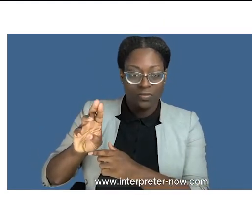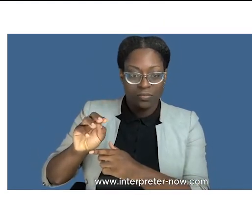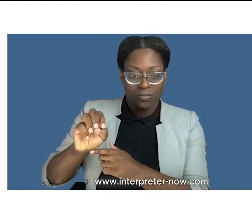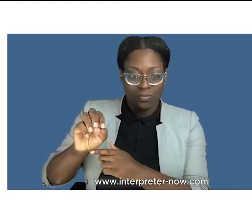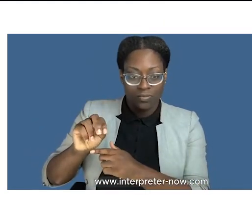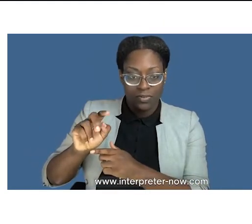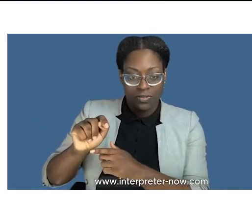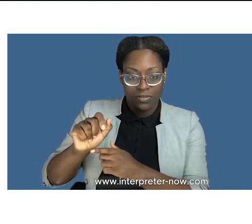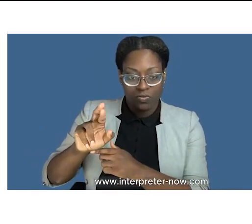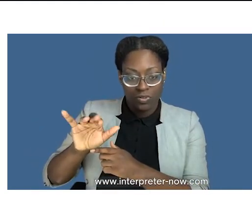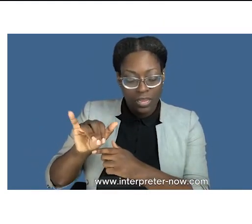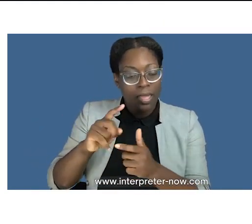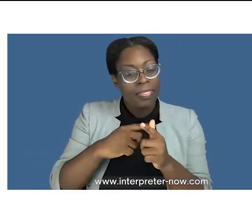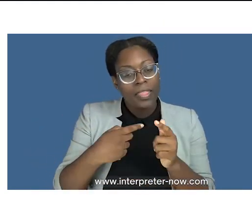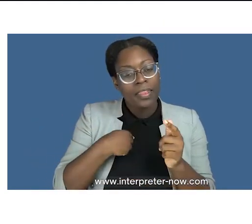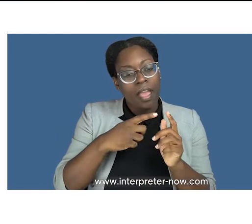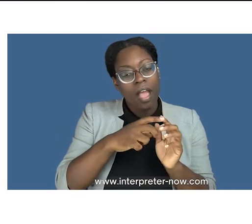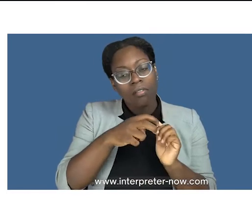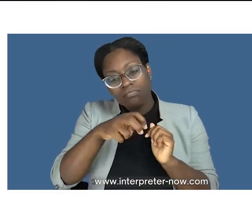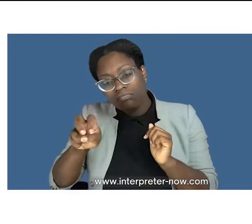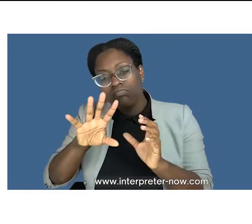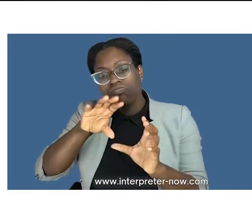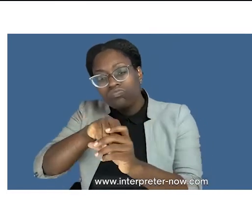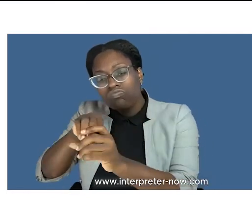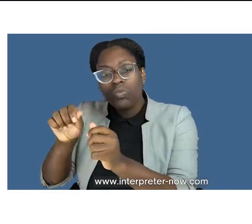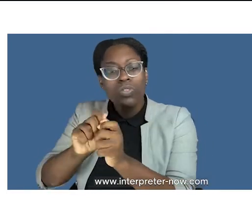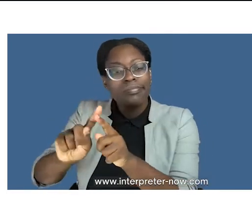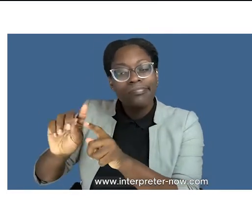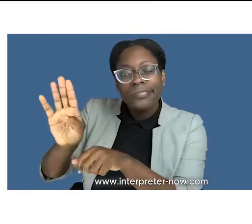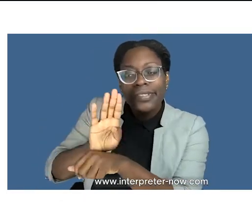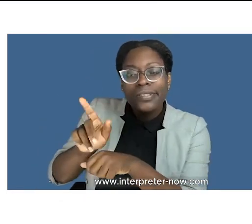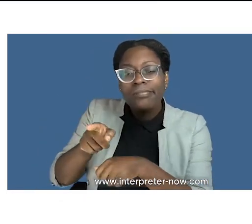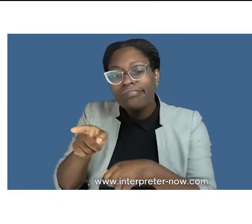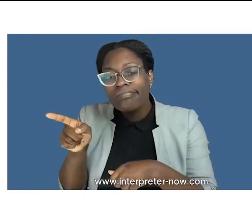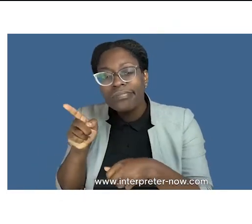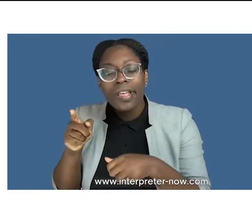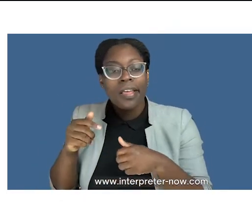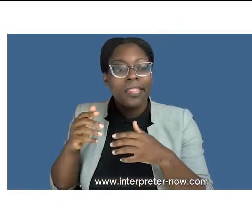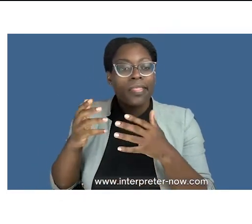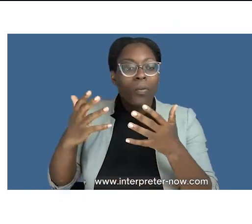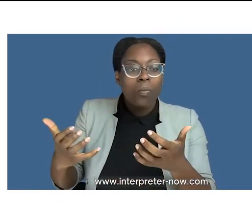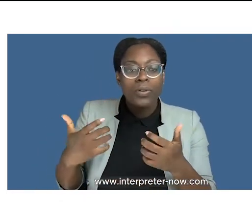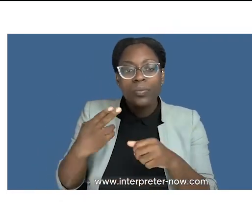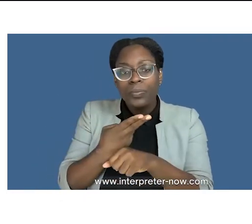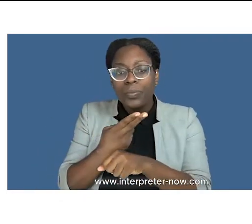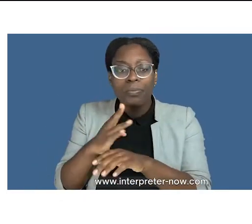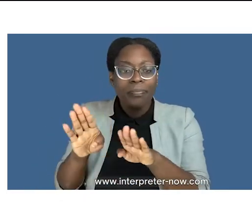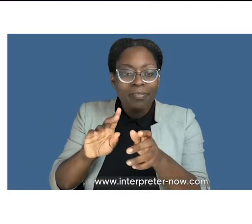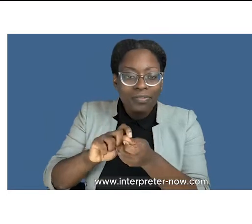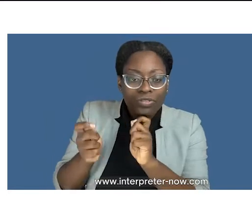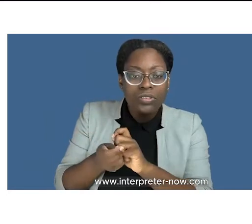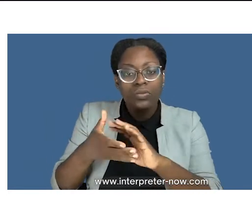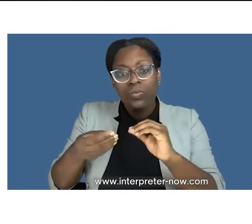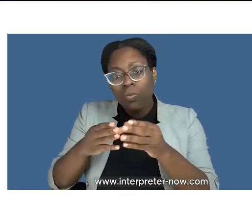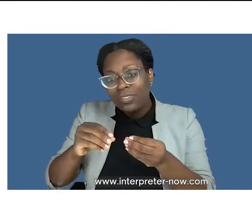impact campaigns. I worked with mission-driven brands to really drive social impact and environmental impact using storytelling, behavior